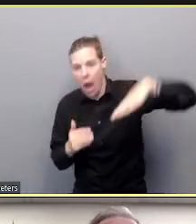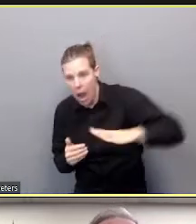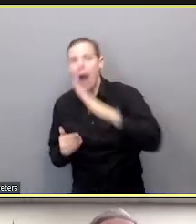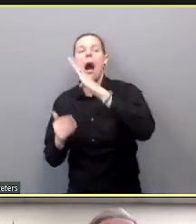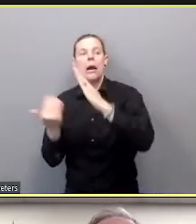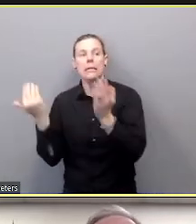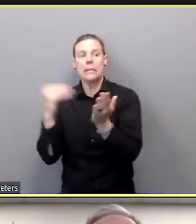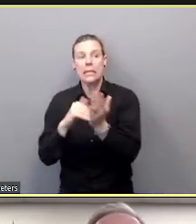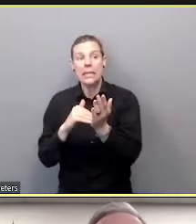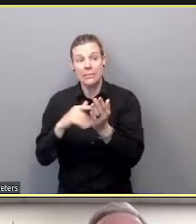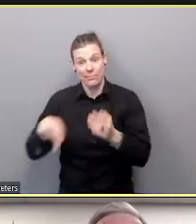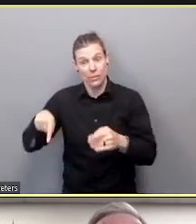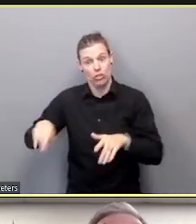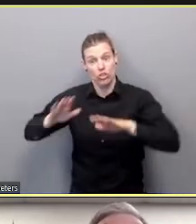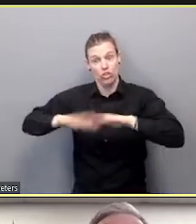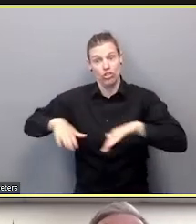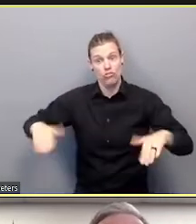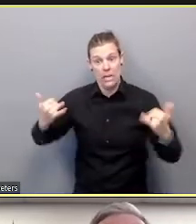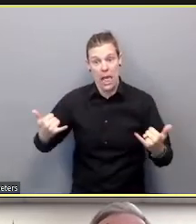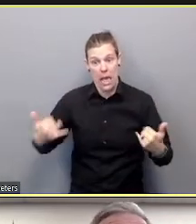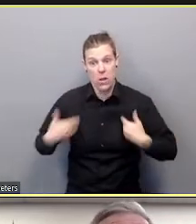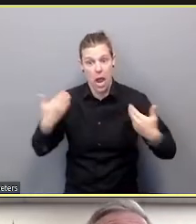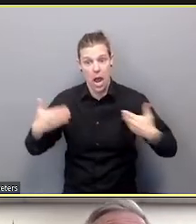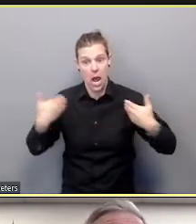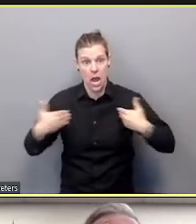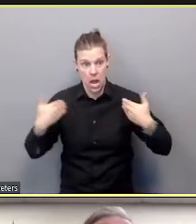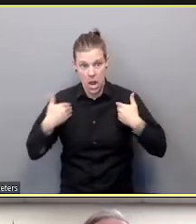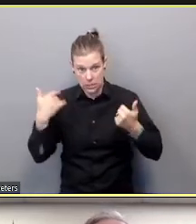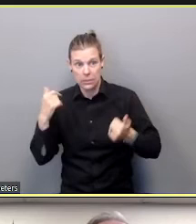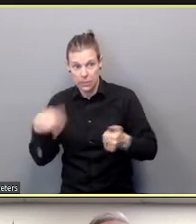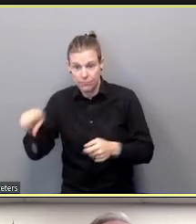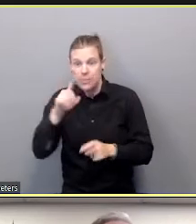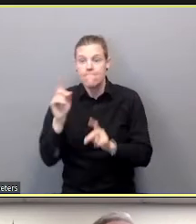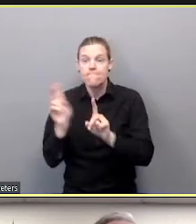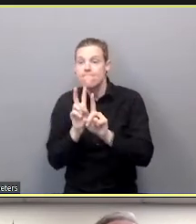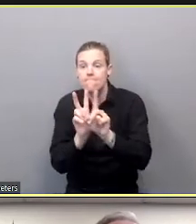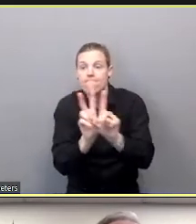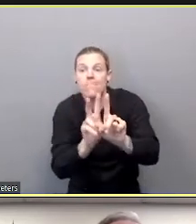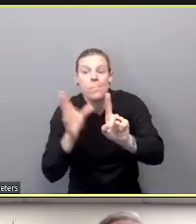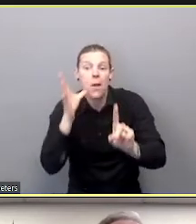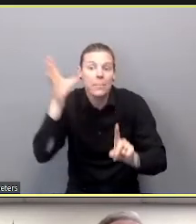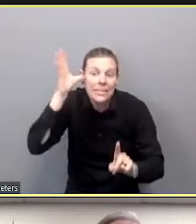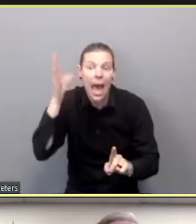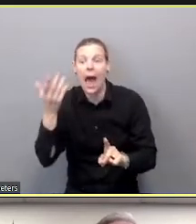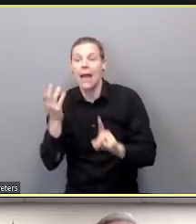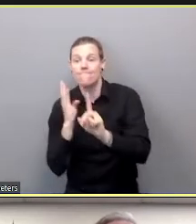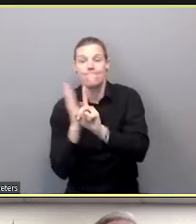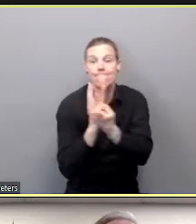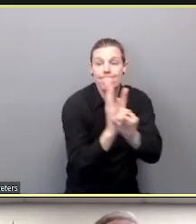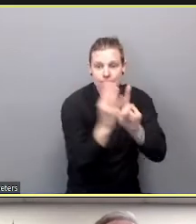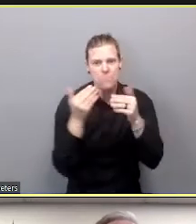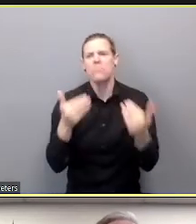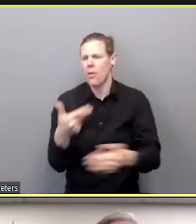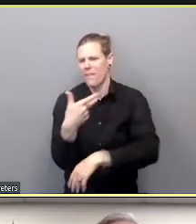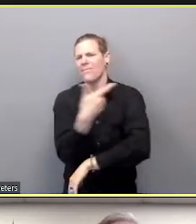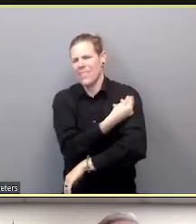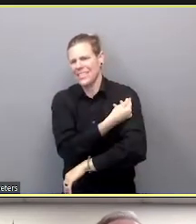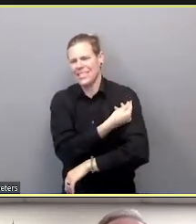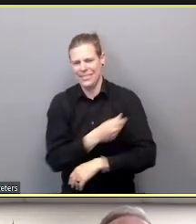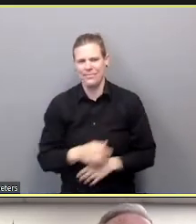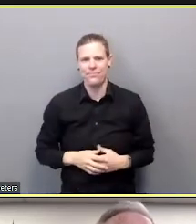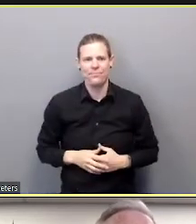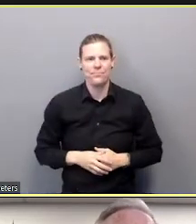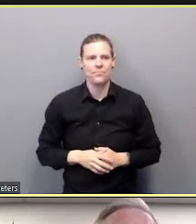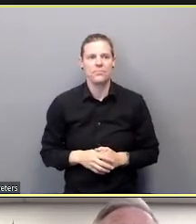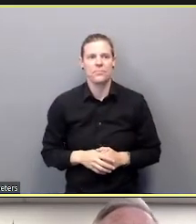11, coming out with their parents to get the vaccine that they need. And so next slide, please. This